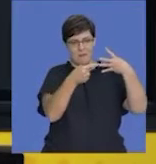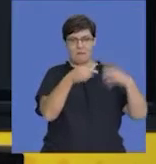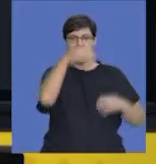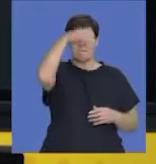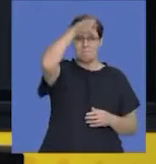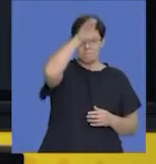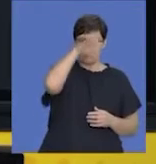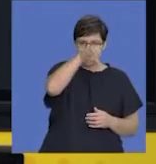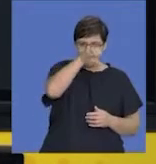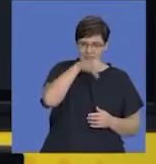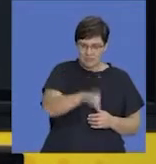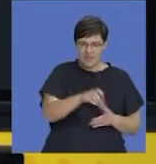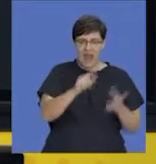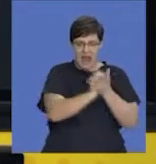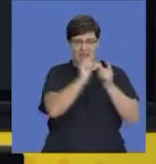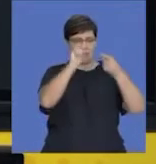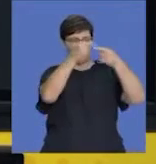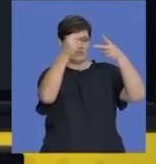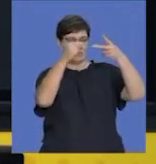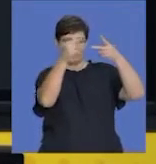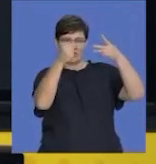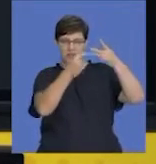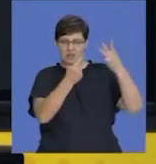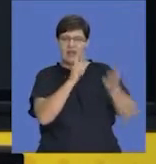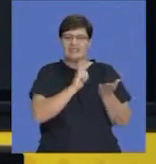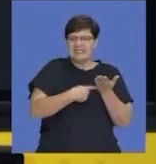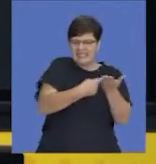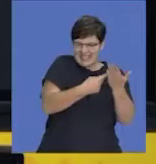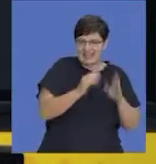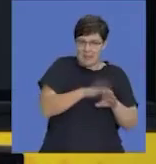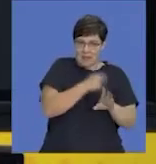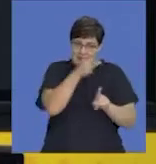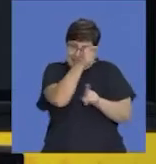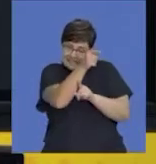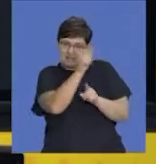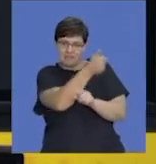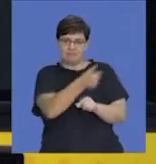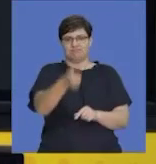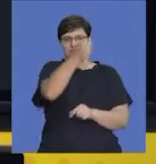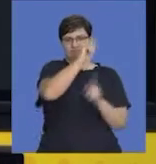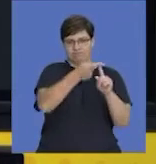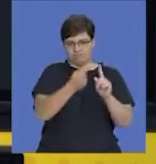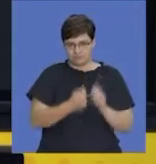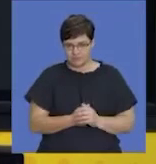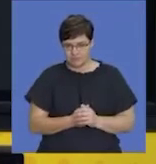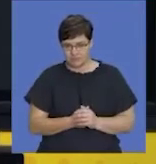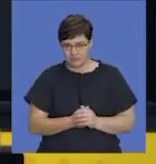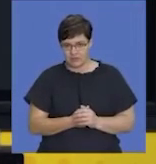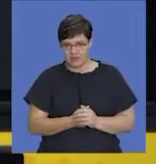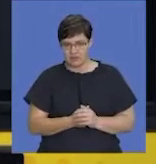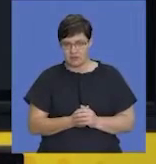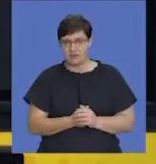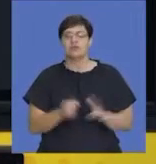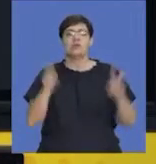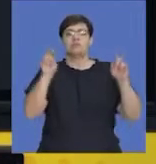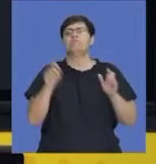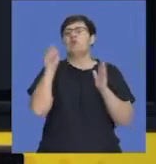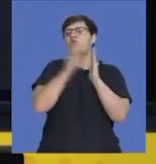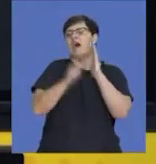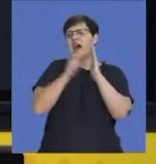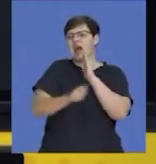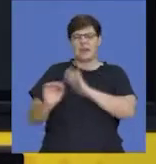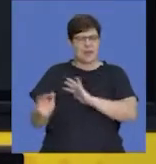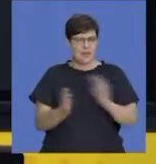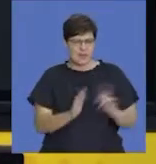should have a main point and a little bit of discussion based on that main point. So when we pick our topics for writing, we